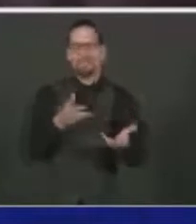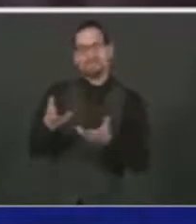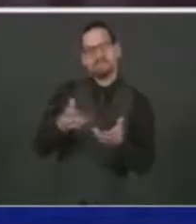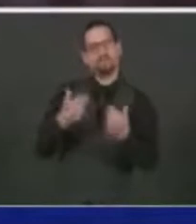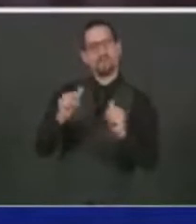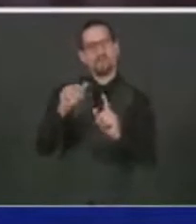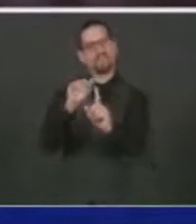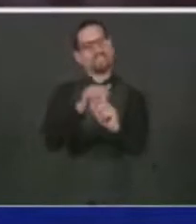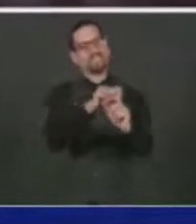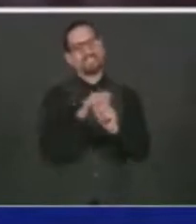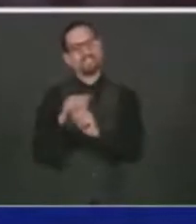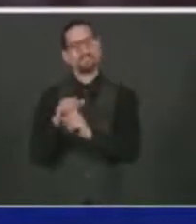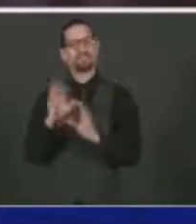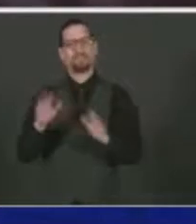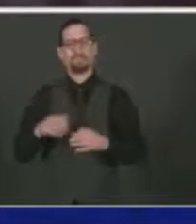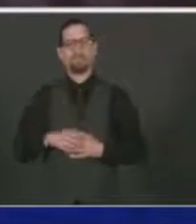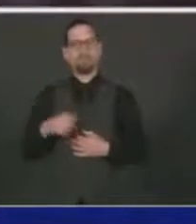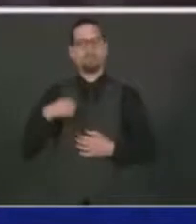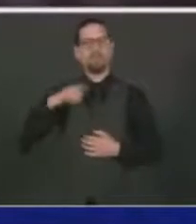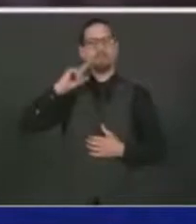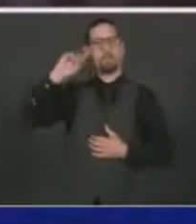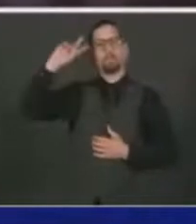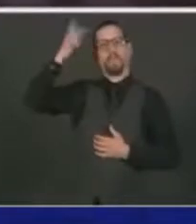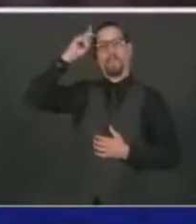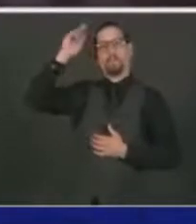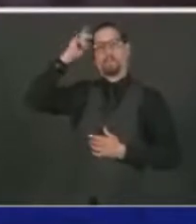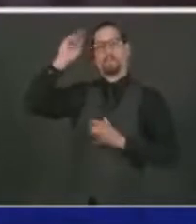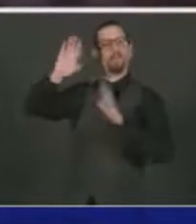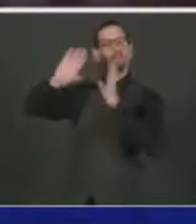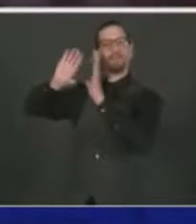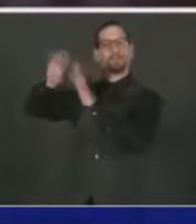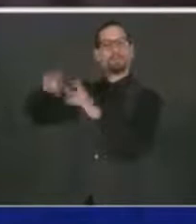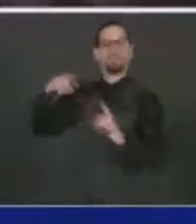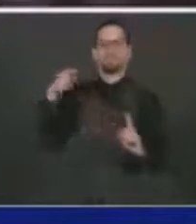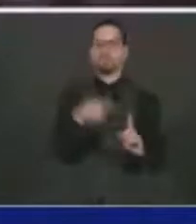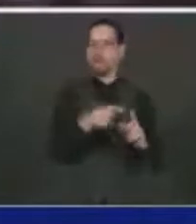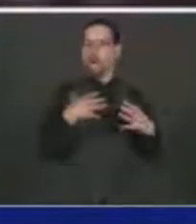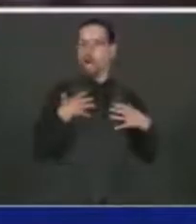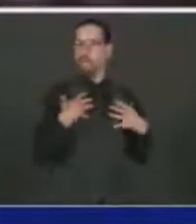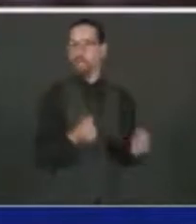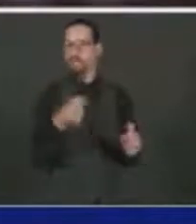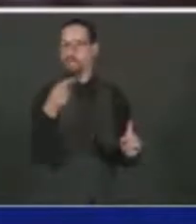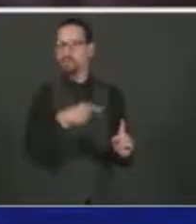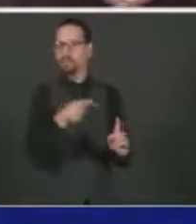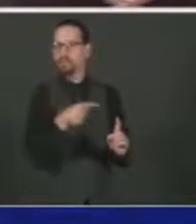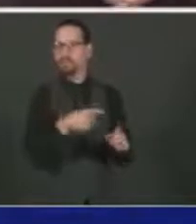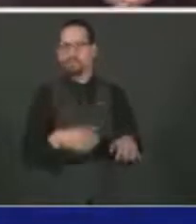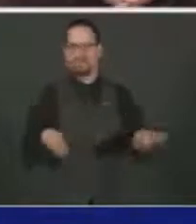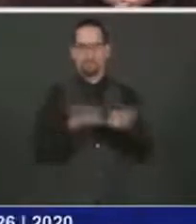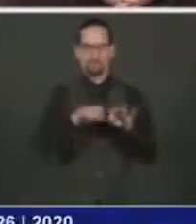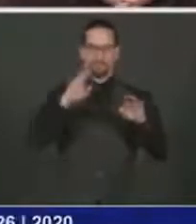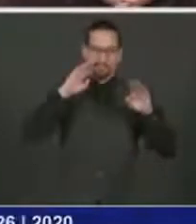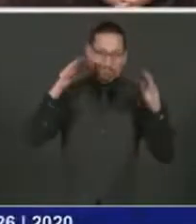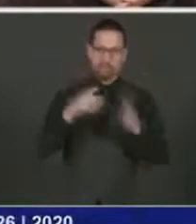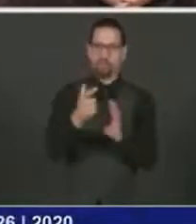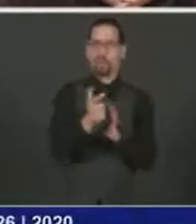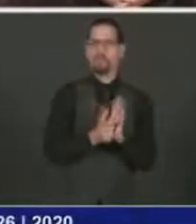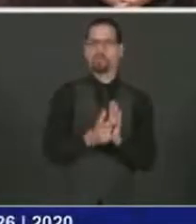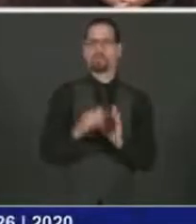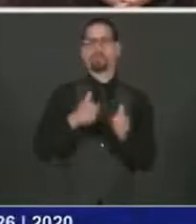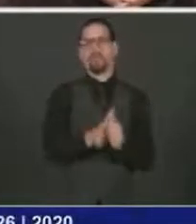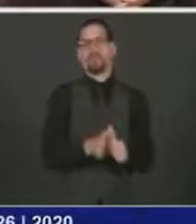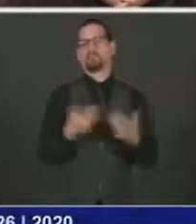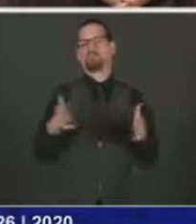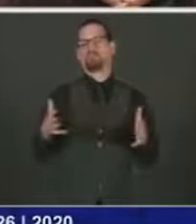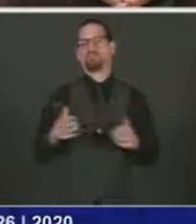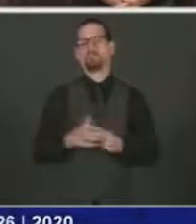of politics, stay focused on keeping people healthy, and stay focused on following the law. With what's happening in